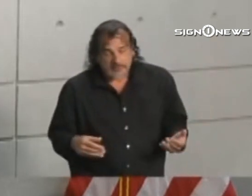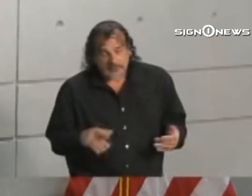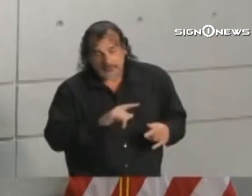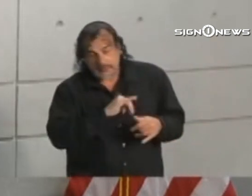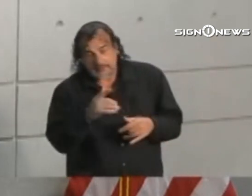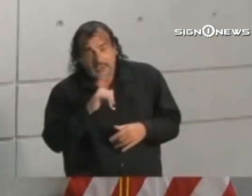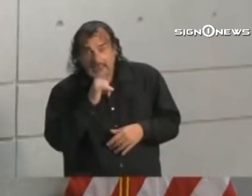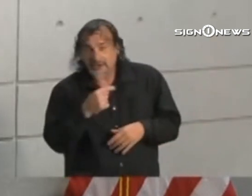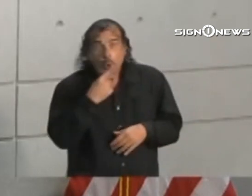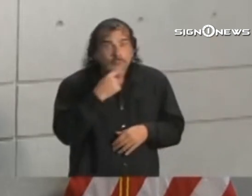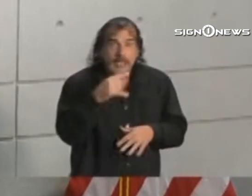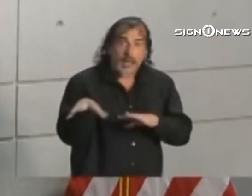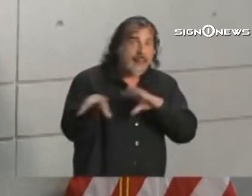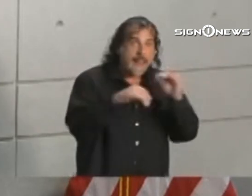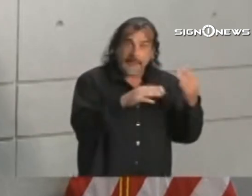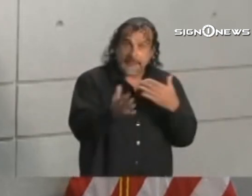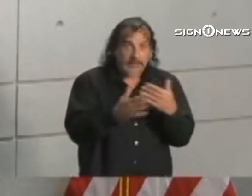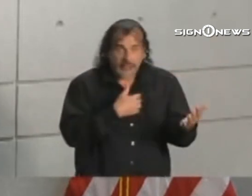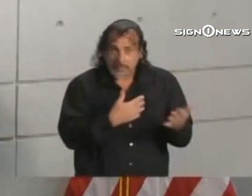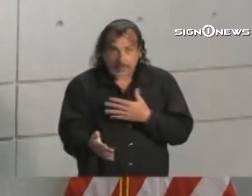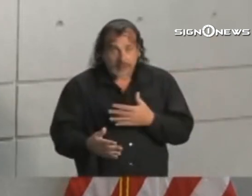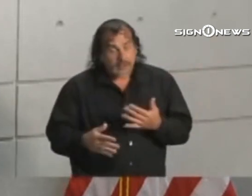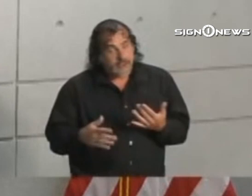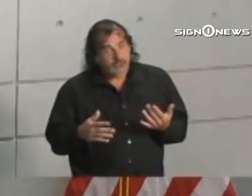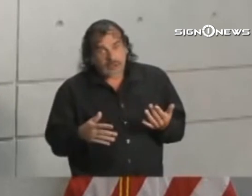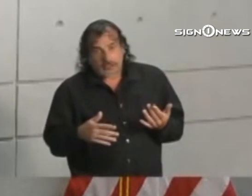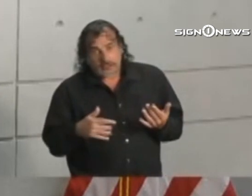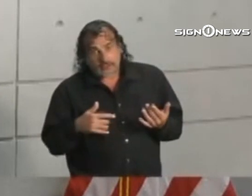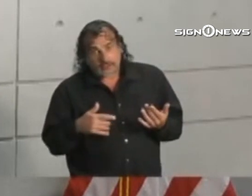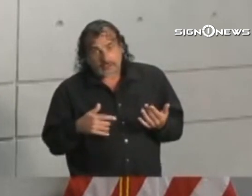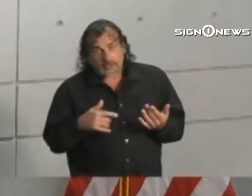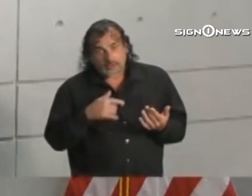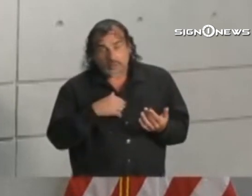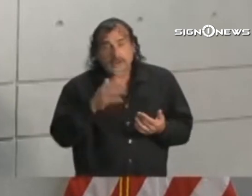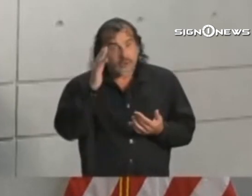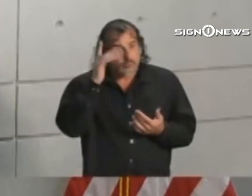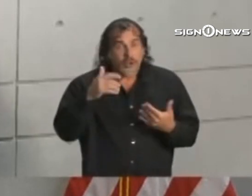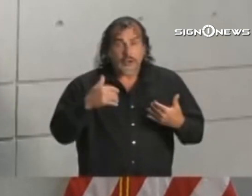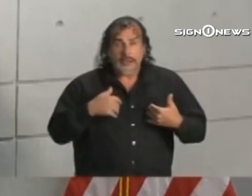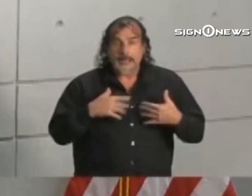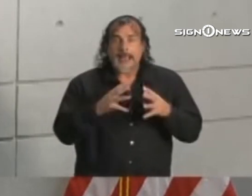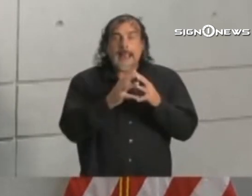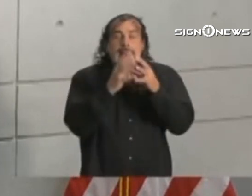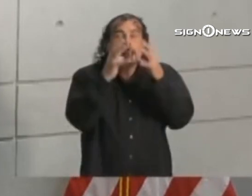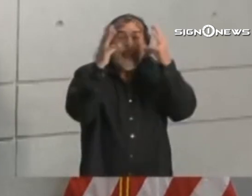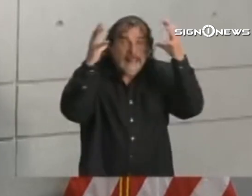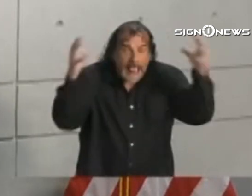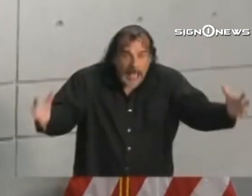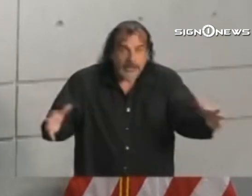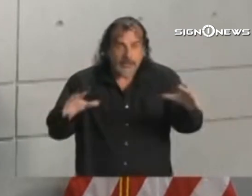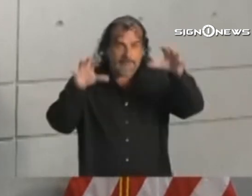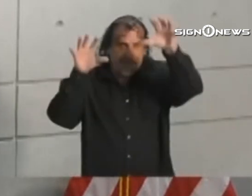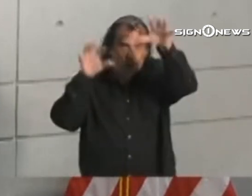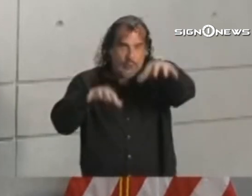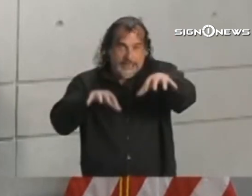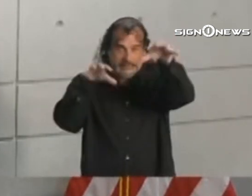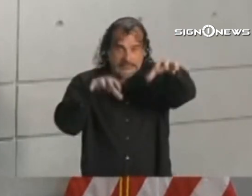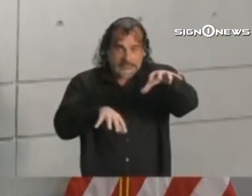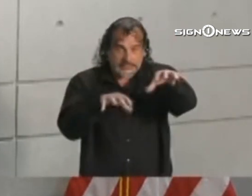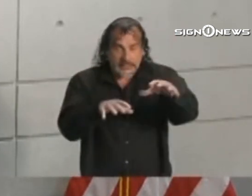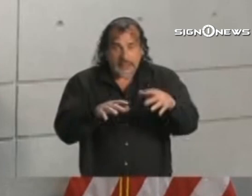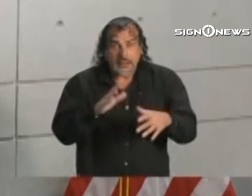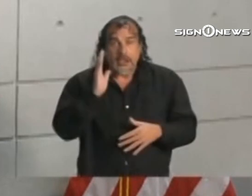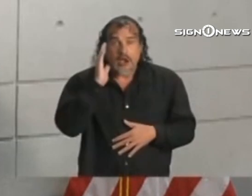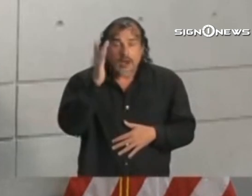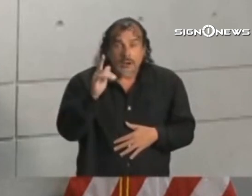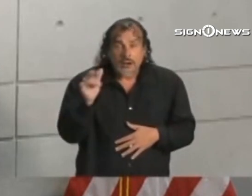telling you it is very likely that we're going to get significant amounts of rainfall. It is very likely that